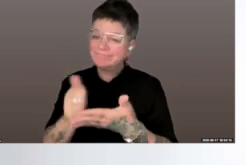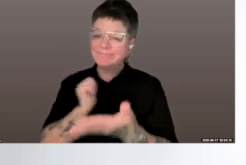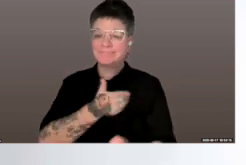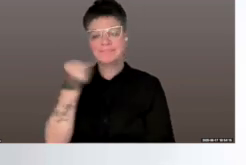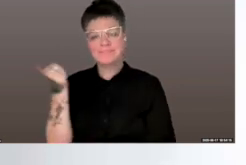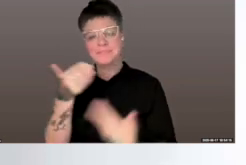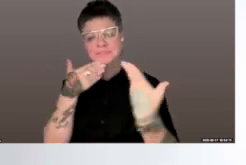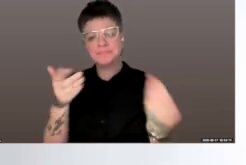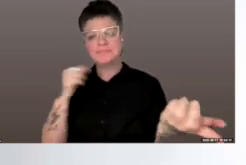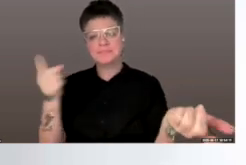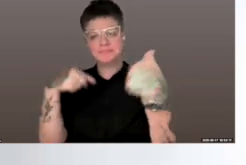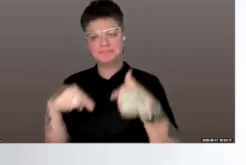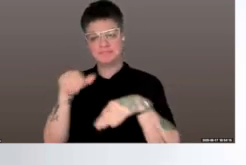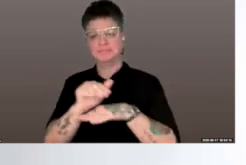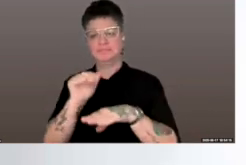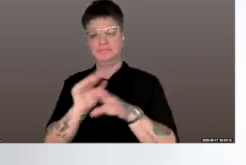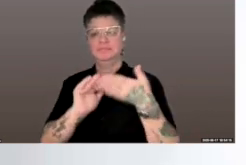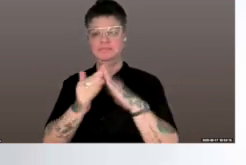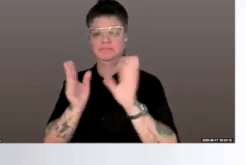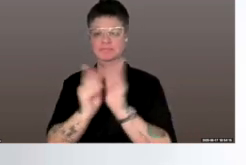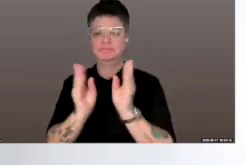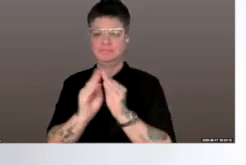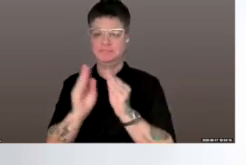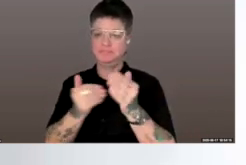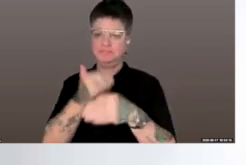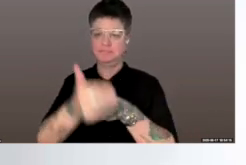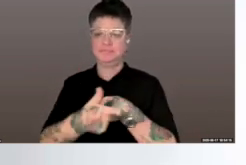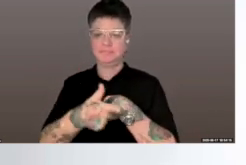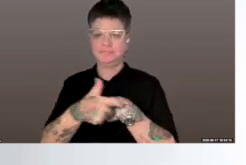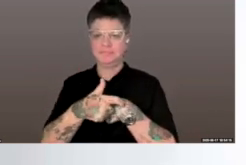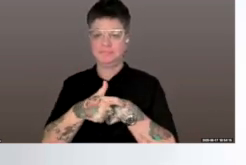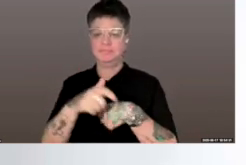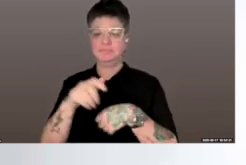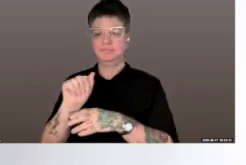cleantransportationincentives@arb.ca.gov. Staff will also drop the link to this email in the chat.